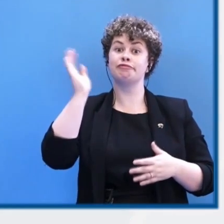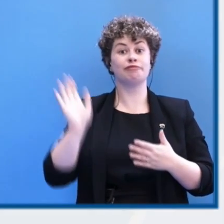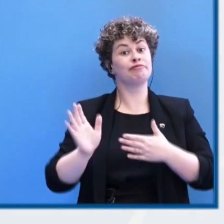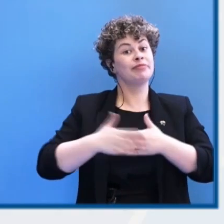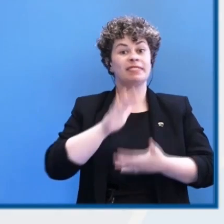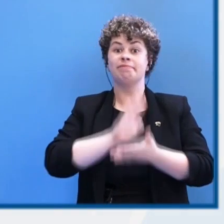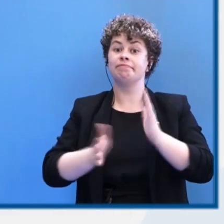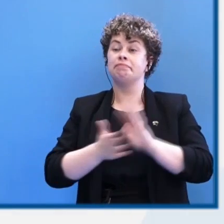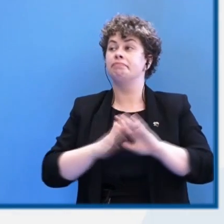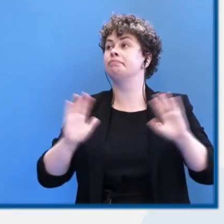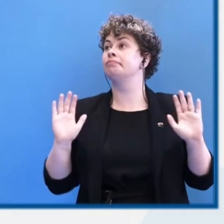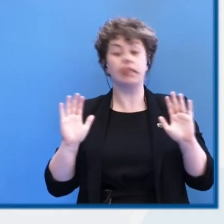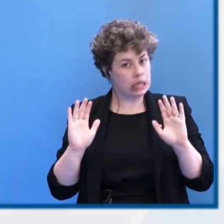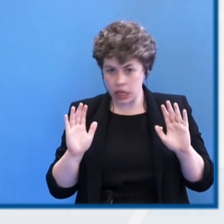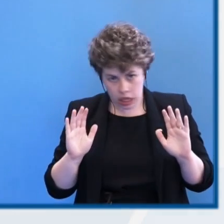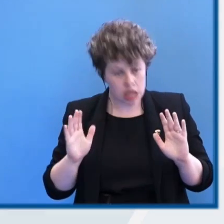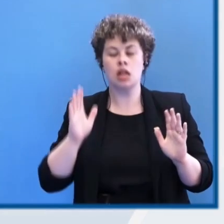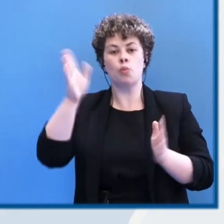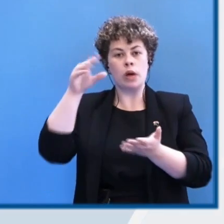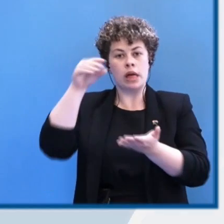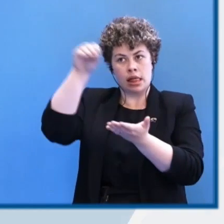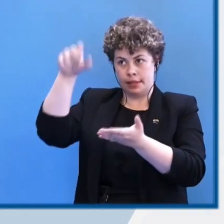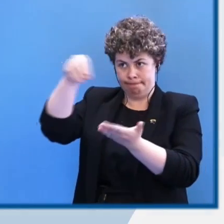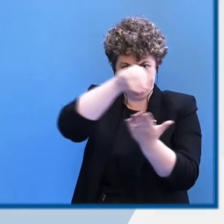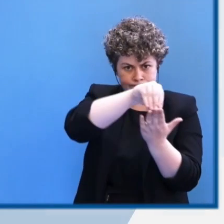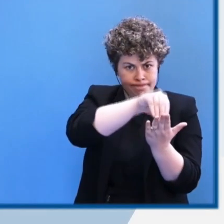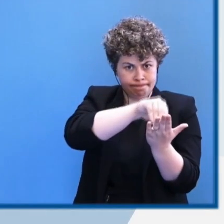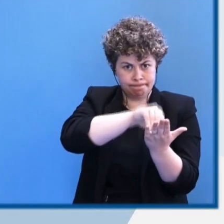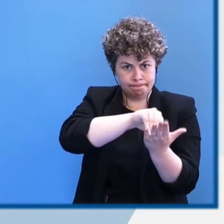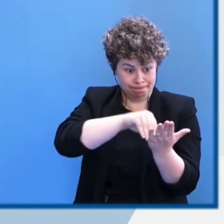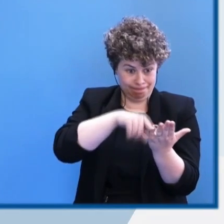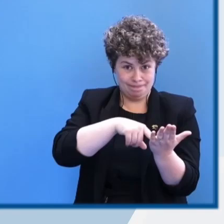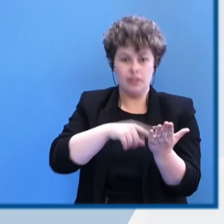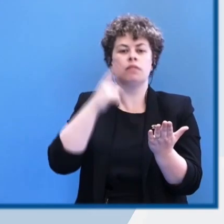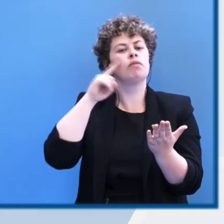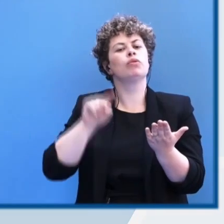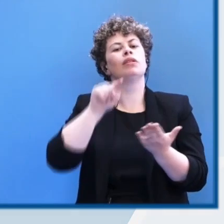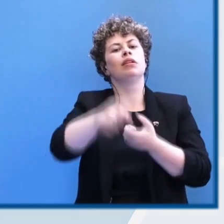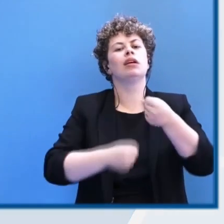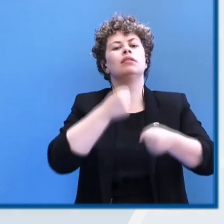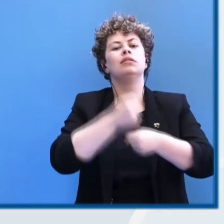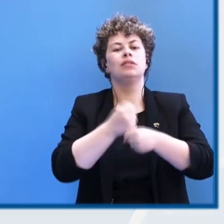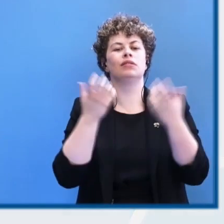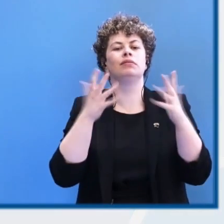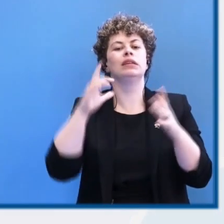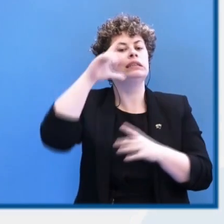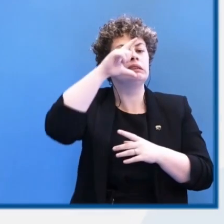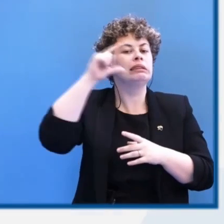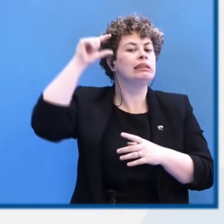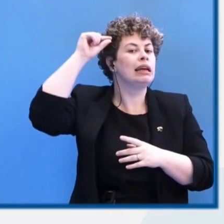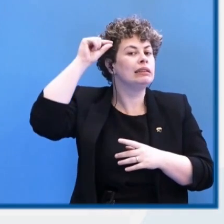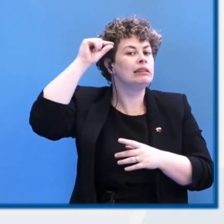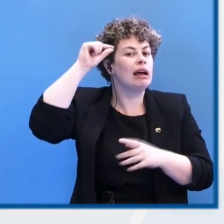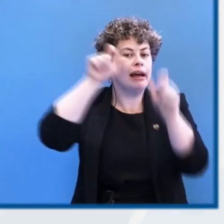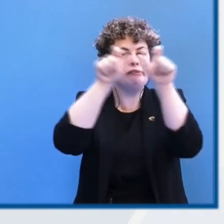of the work that's going to be done on the midterm evaluation of the Sendai framework.